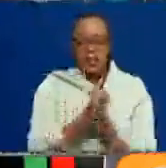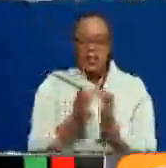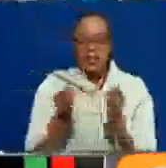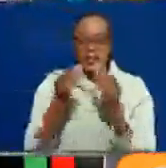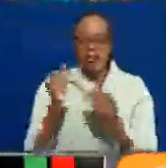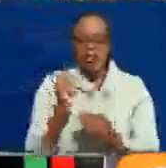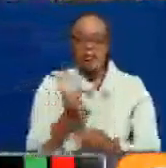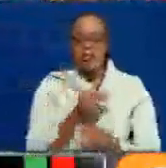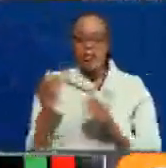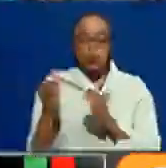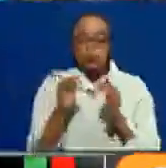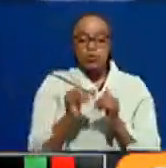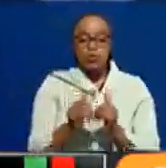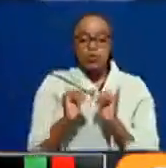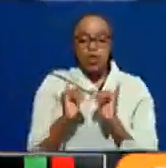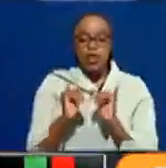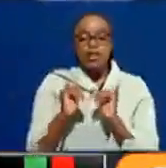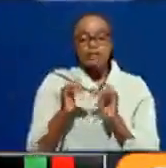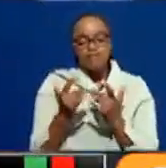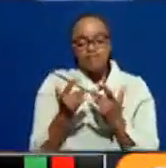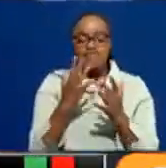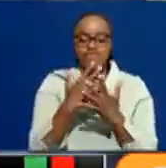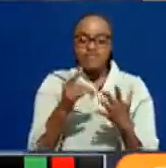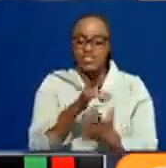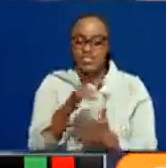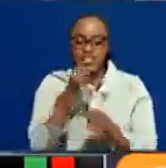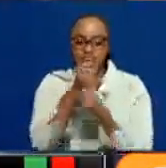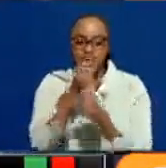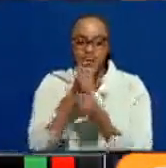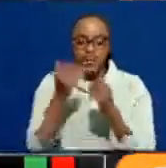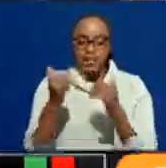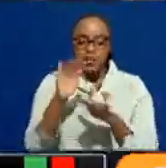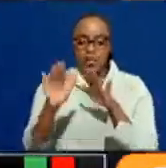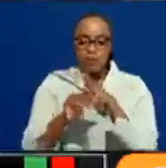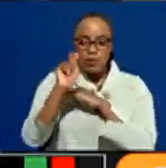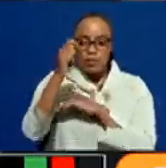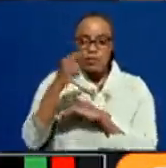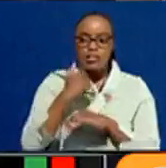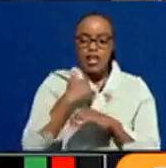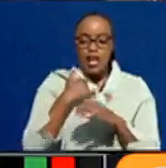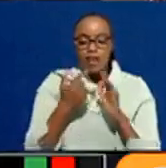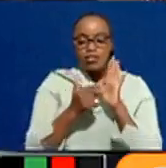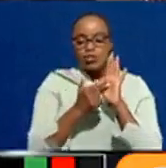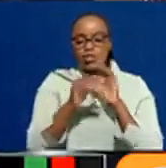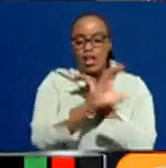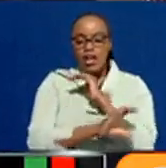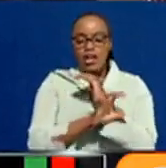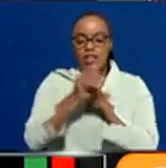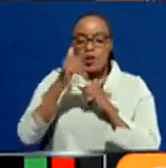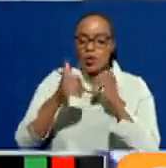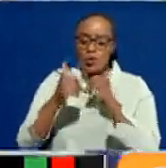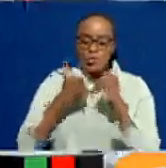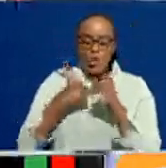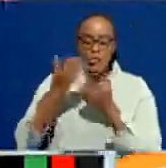us a chance to try to get things working. The deputy president painted a portrait of a country in a near